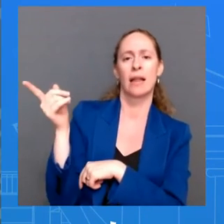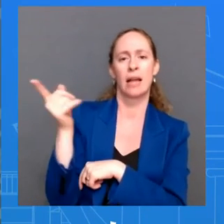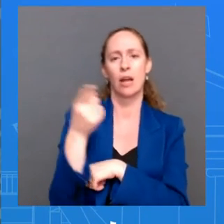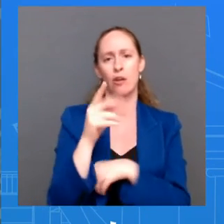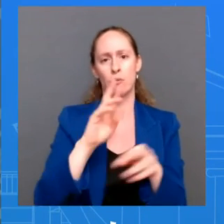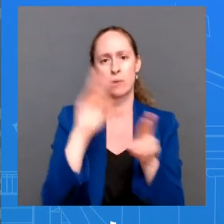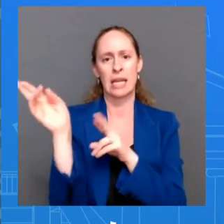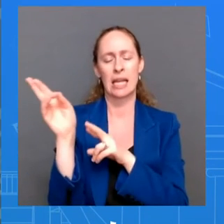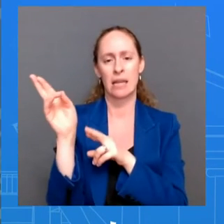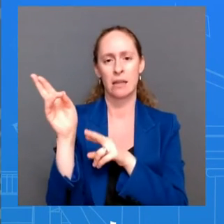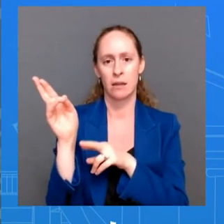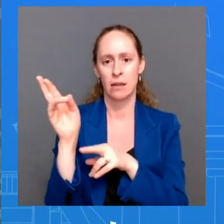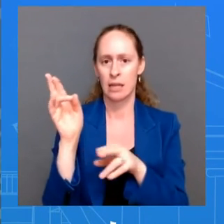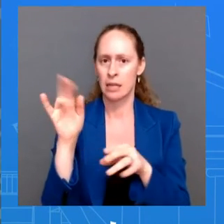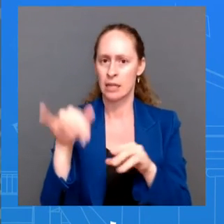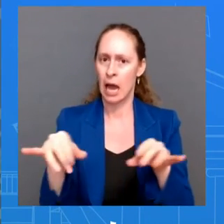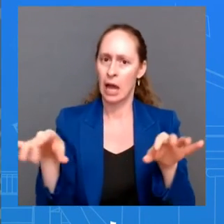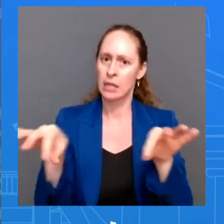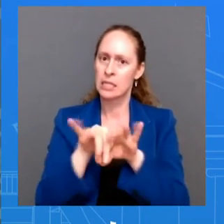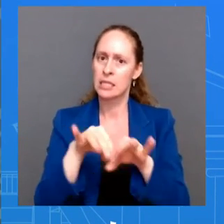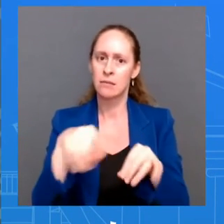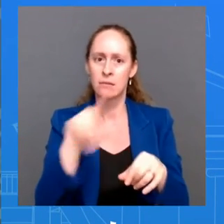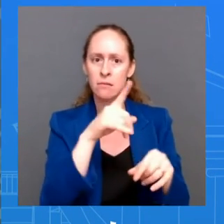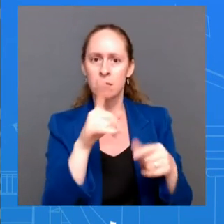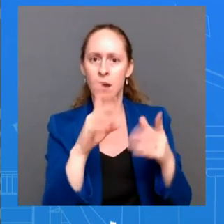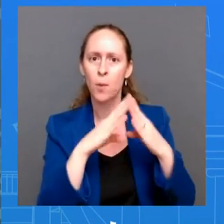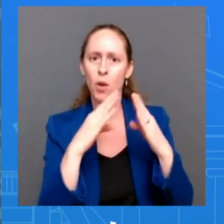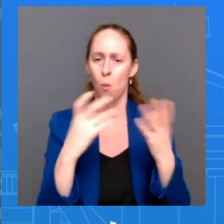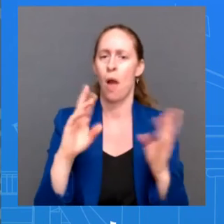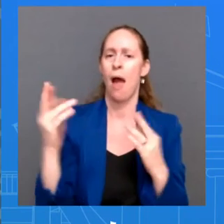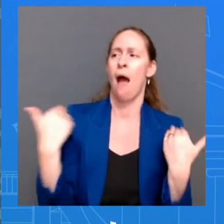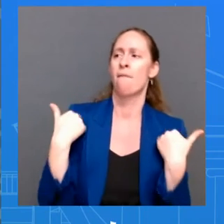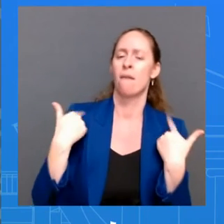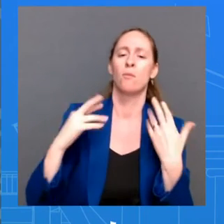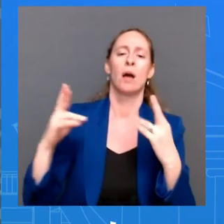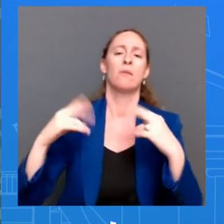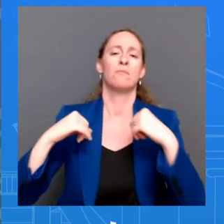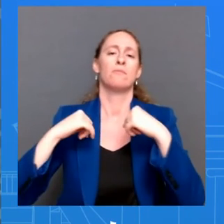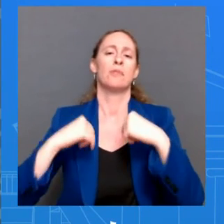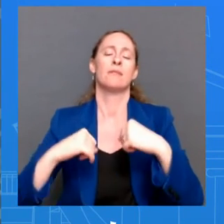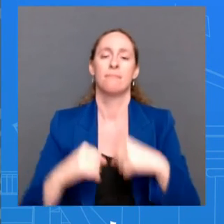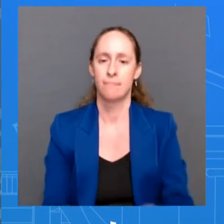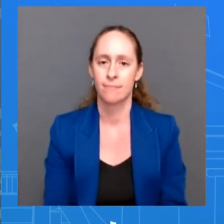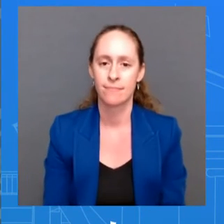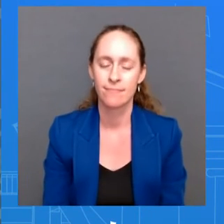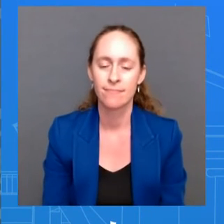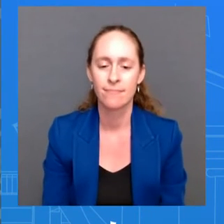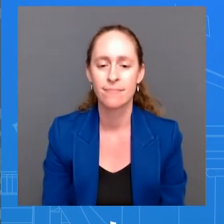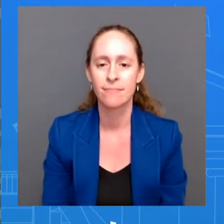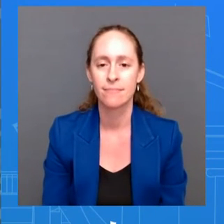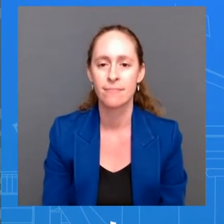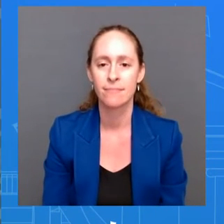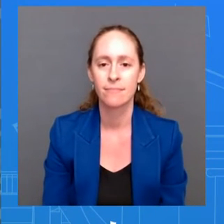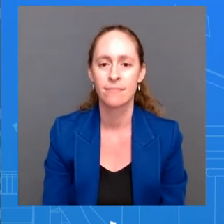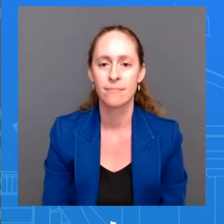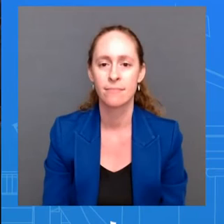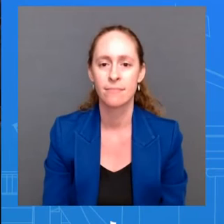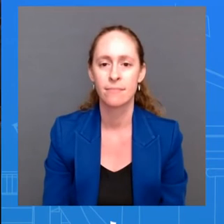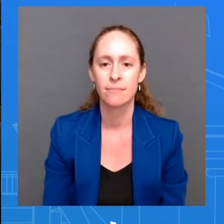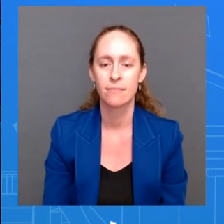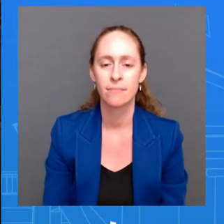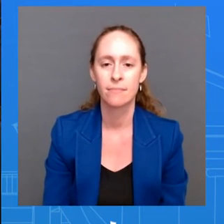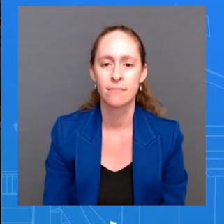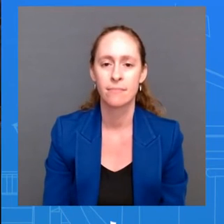at risk to protect themselves. So we're going to continue doing that work. Okay. Does the administration feel confident it can get the funding it needs for